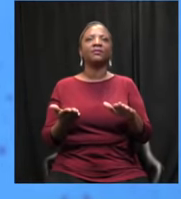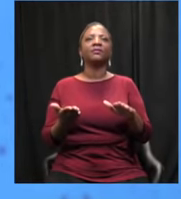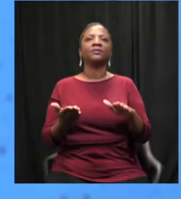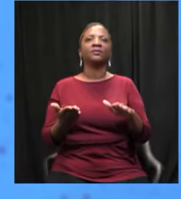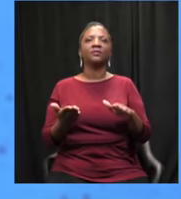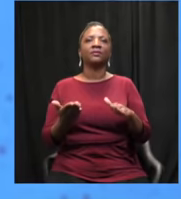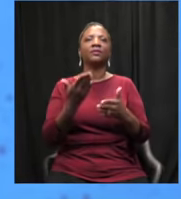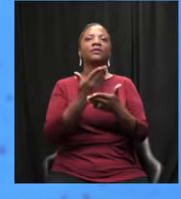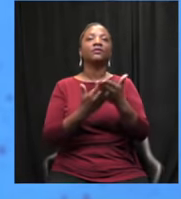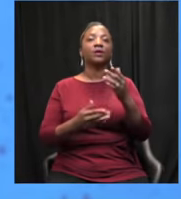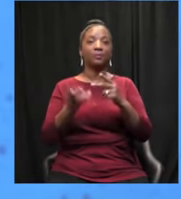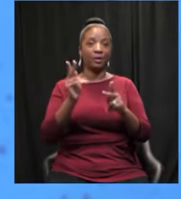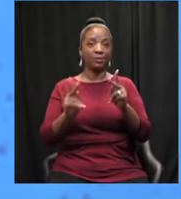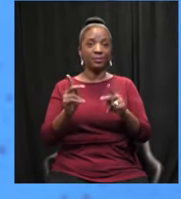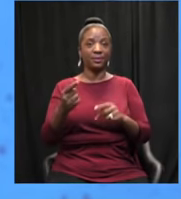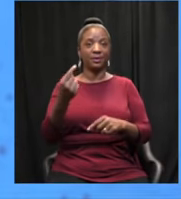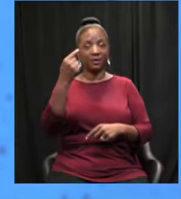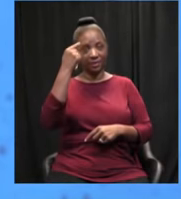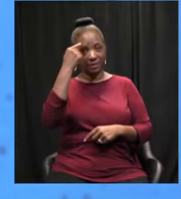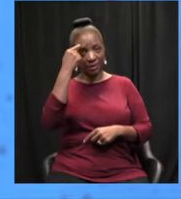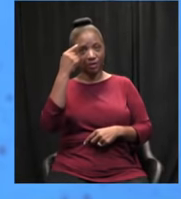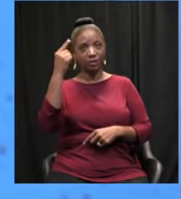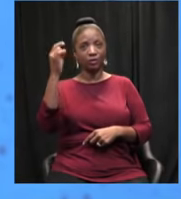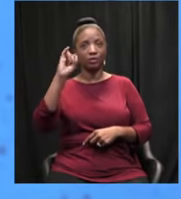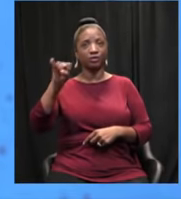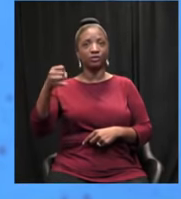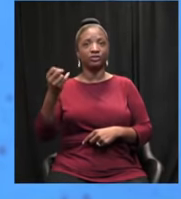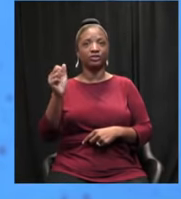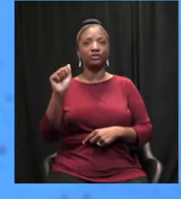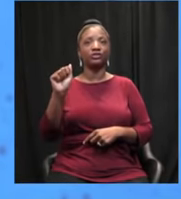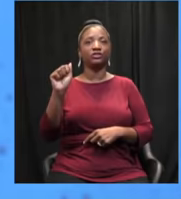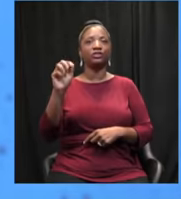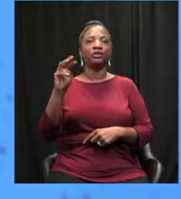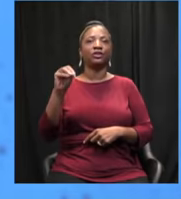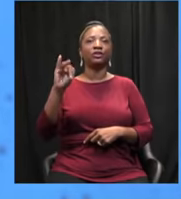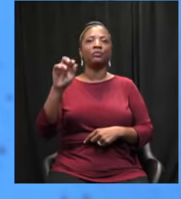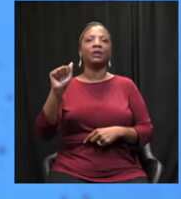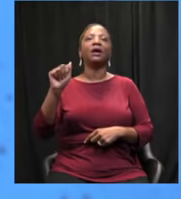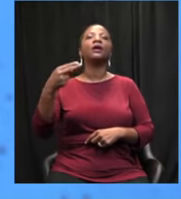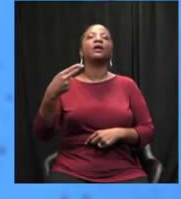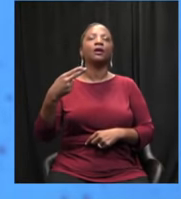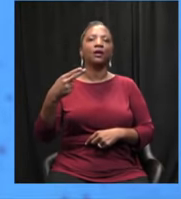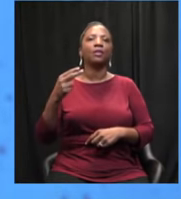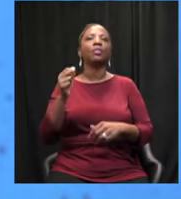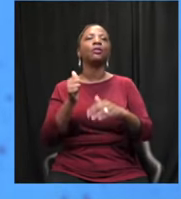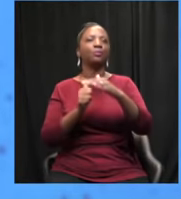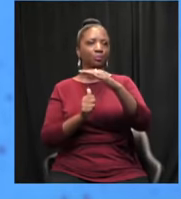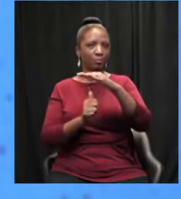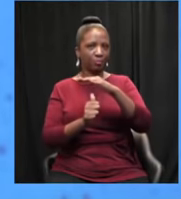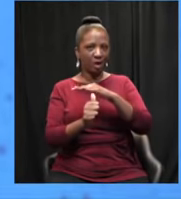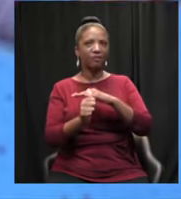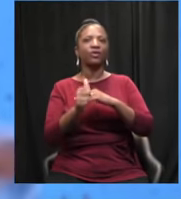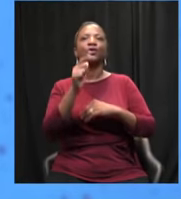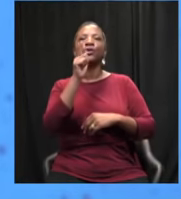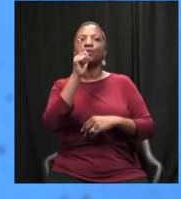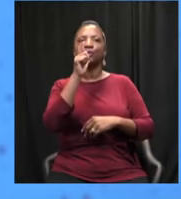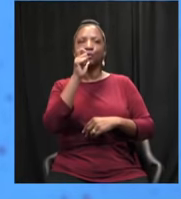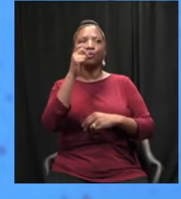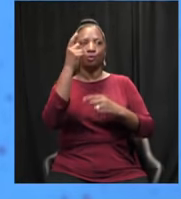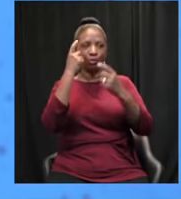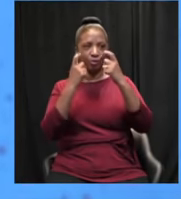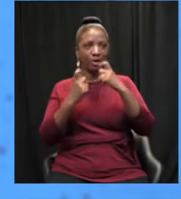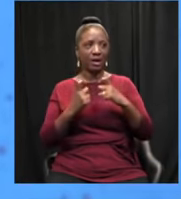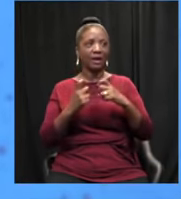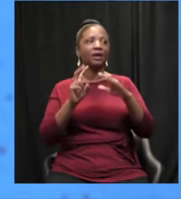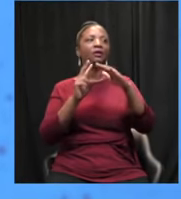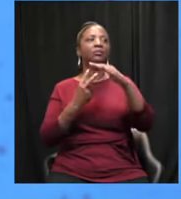you are Jeremiah, that powerful prophet that was the weeping prophet that predicted the doom of the